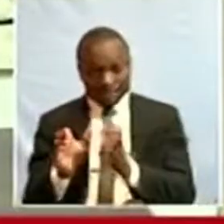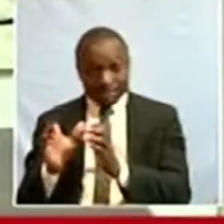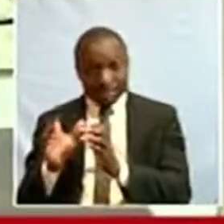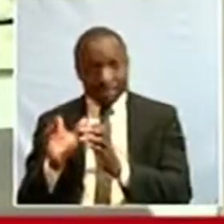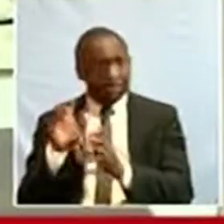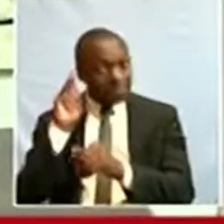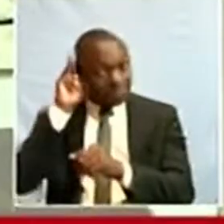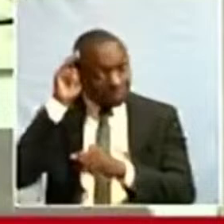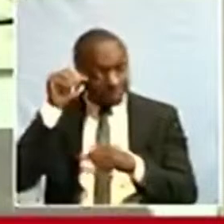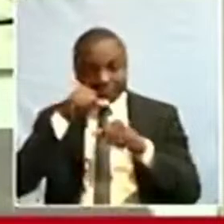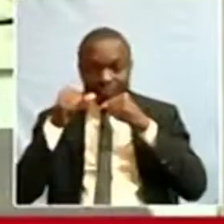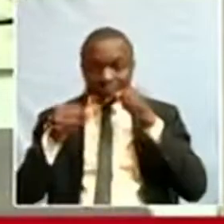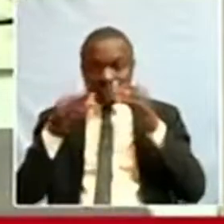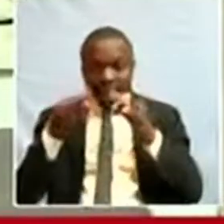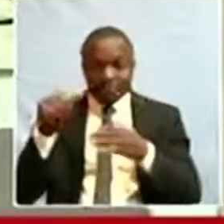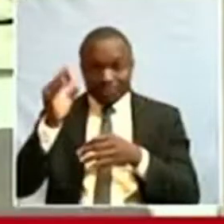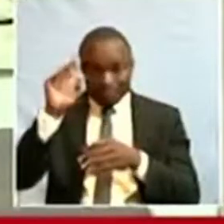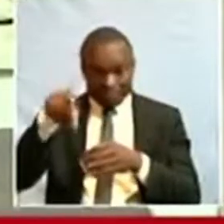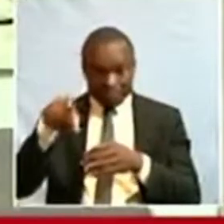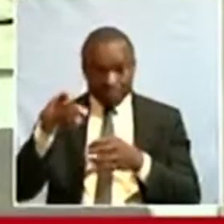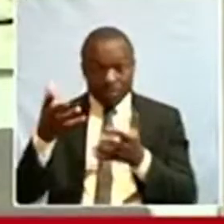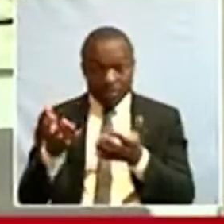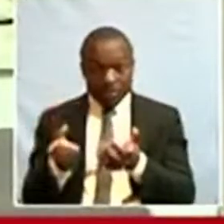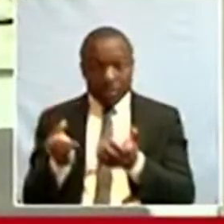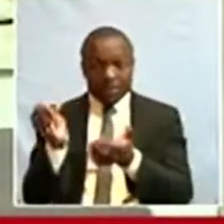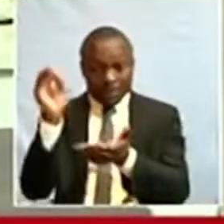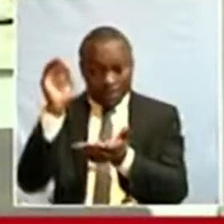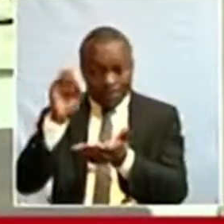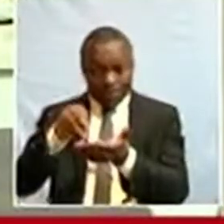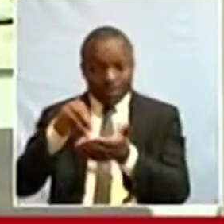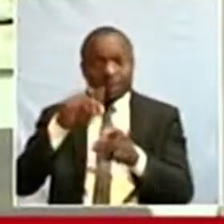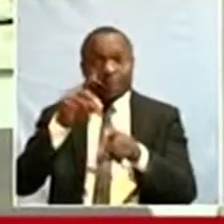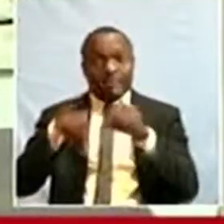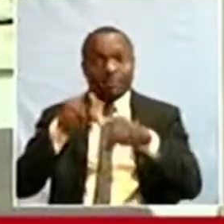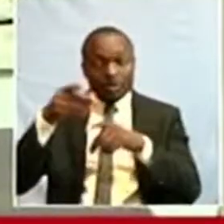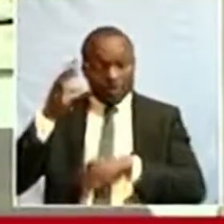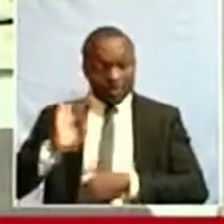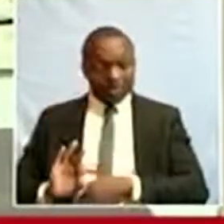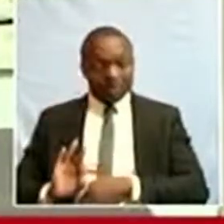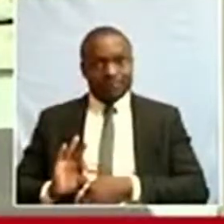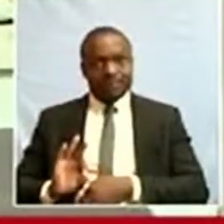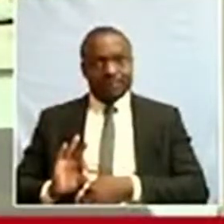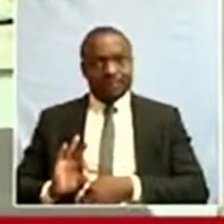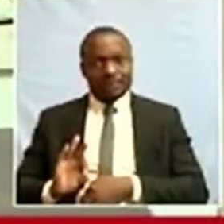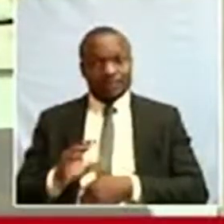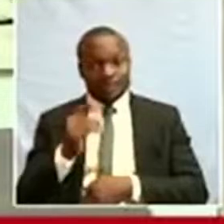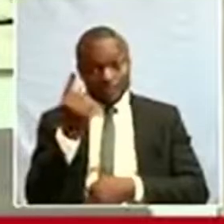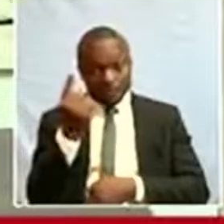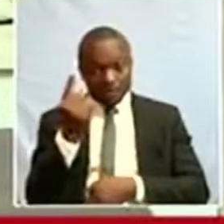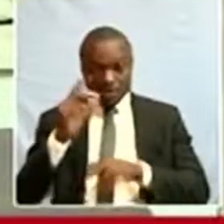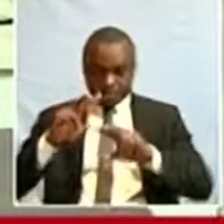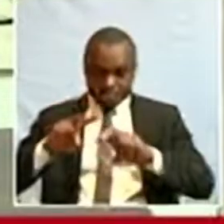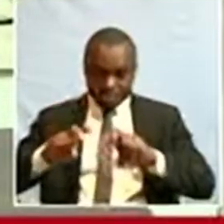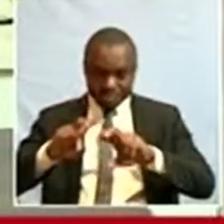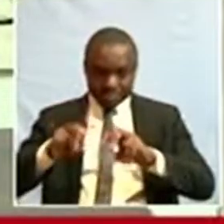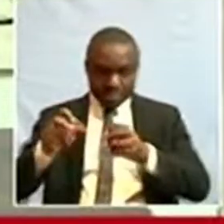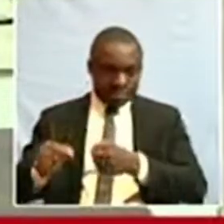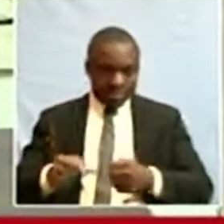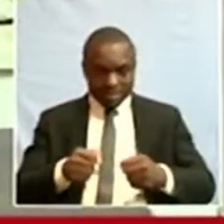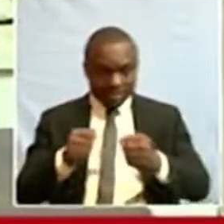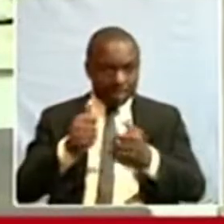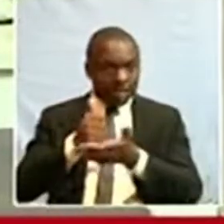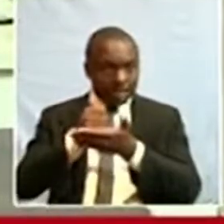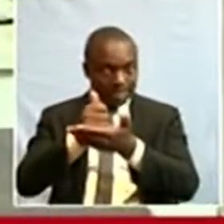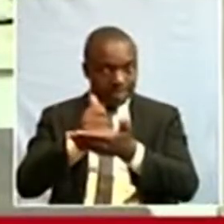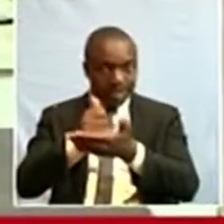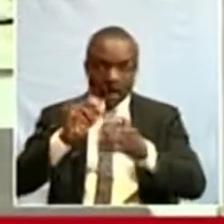FISIP wants to onboard beneficiaries to benefit for a particular season, one of the checks that the system helps them to